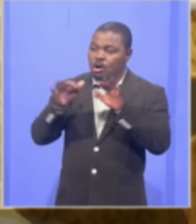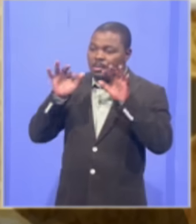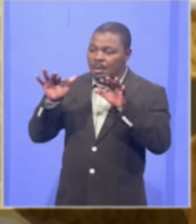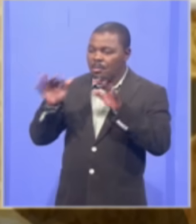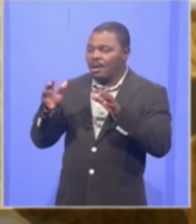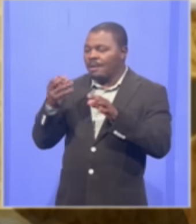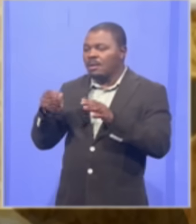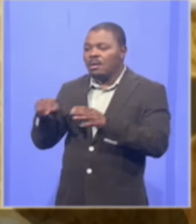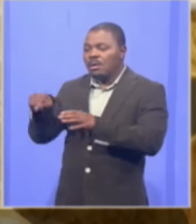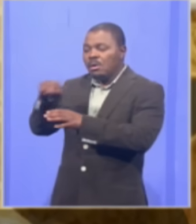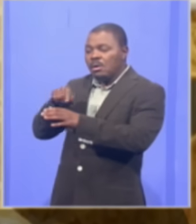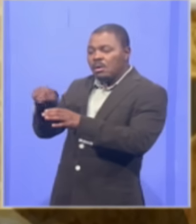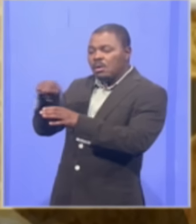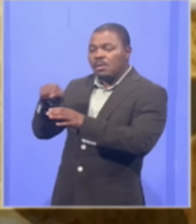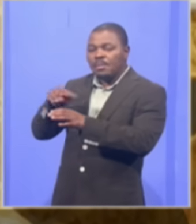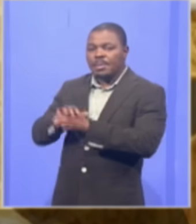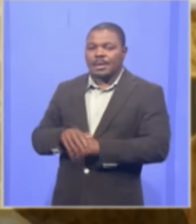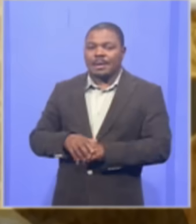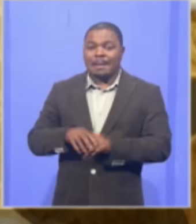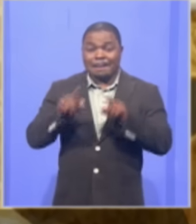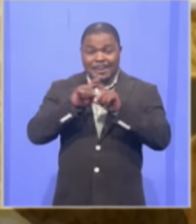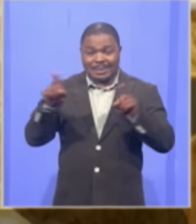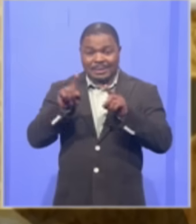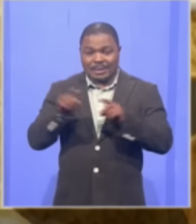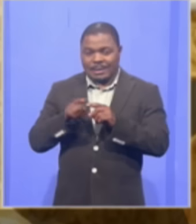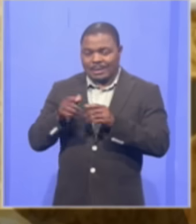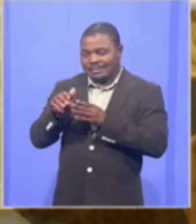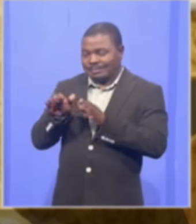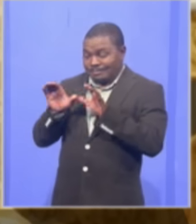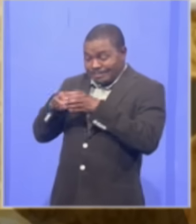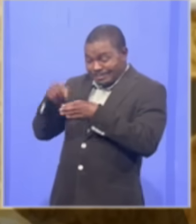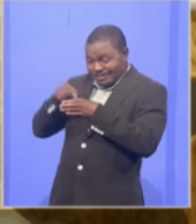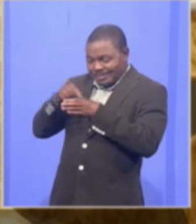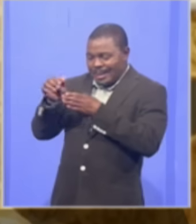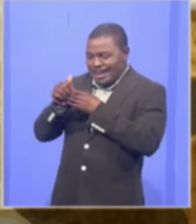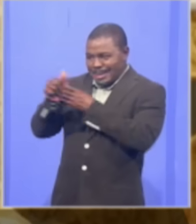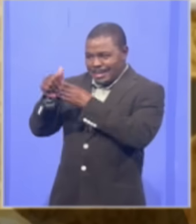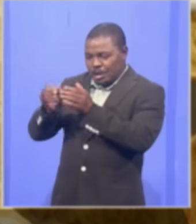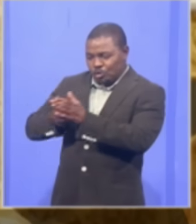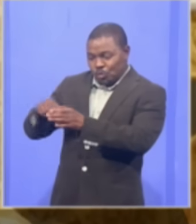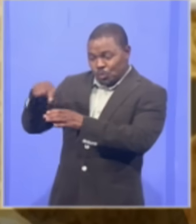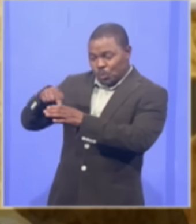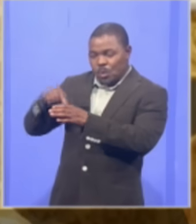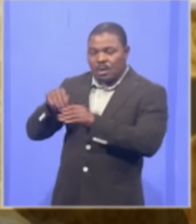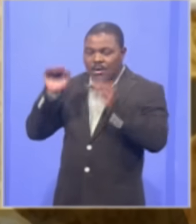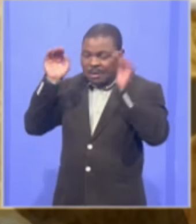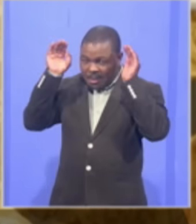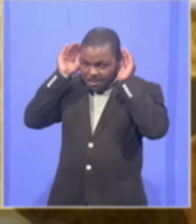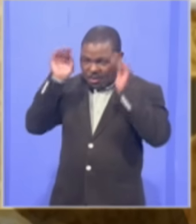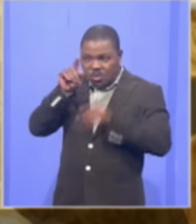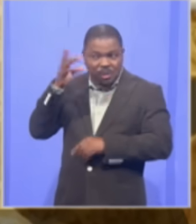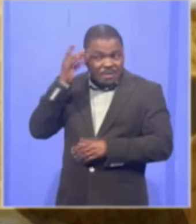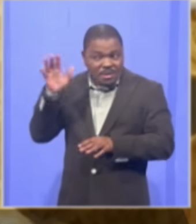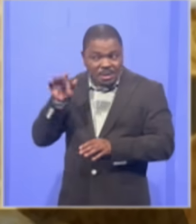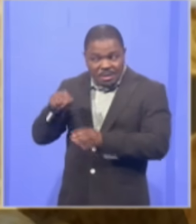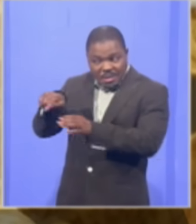place. It was them too. But the leader of the gang was President Obama. Barack Hussein Obama. Have you heard of